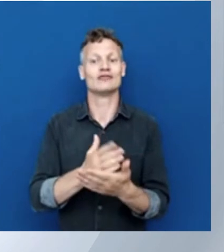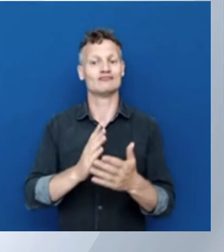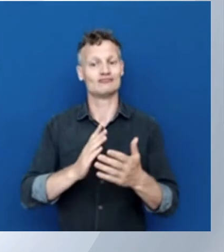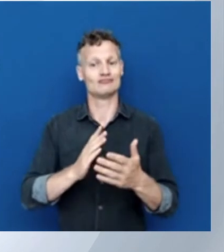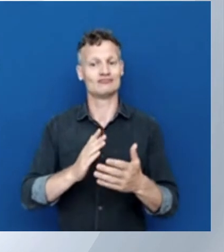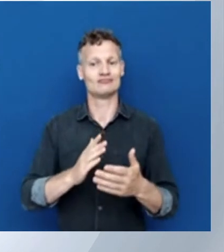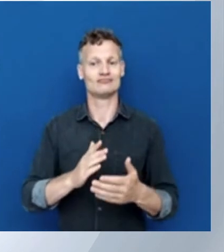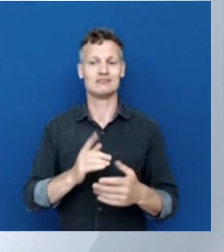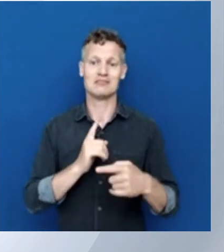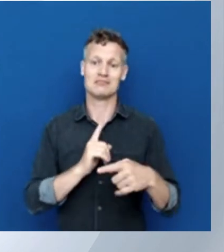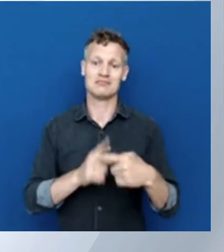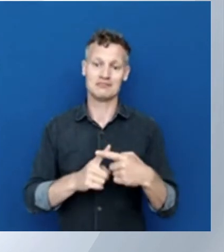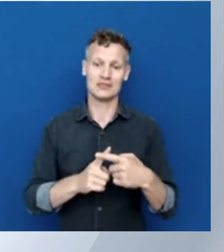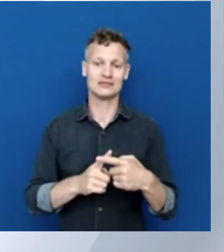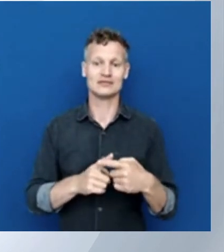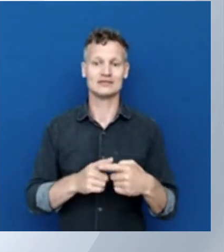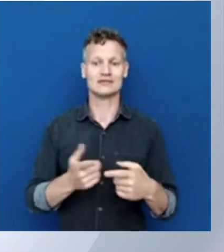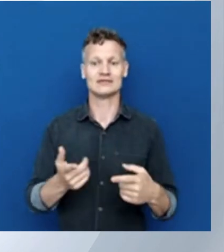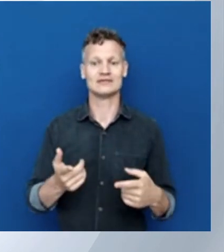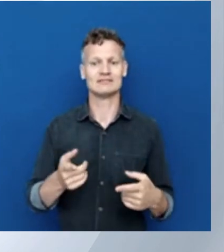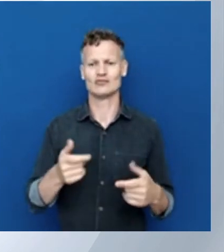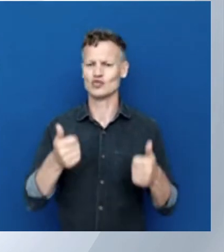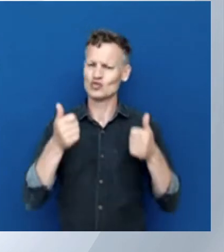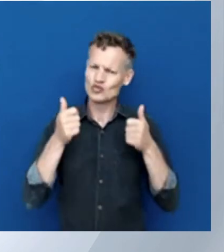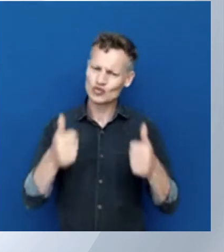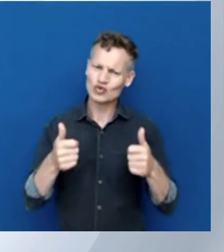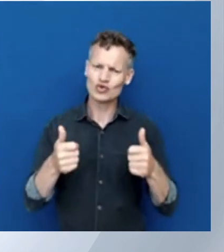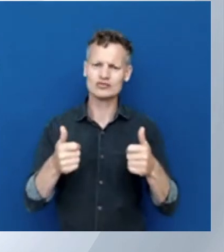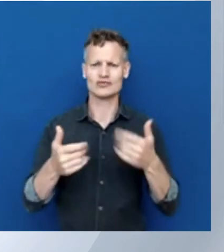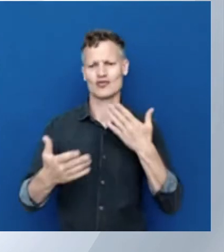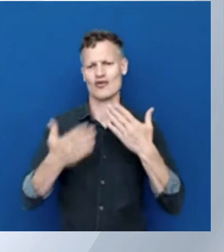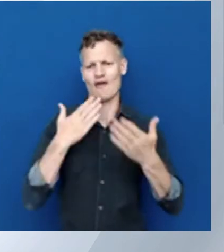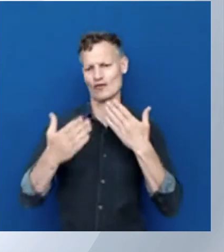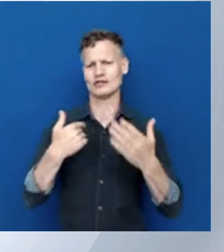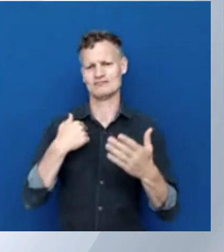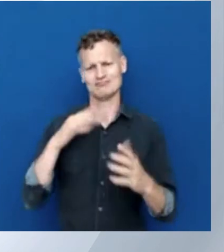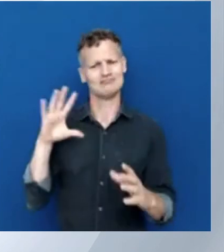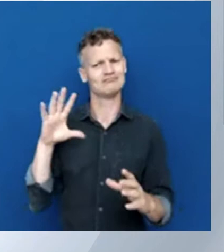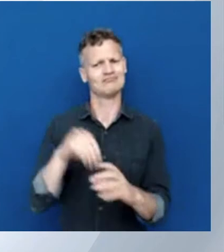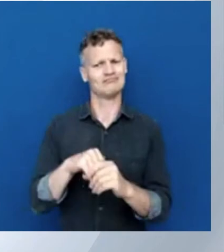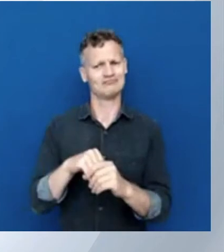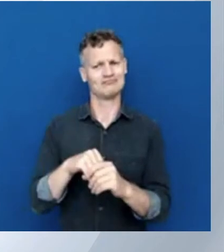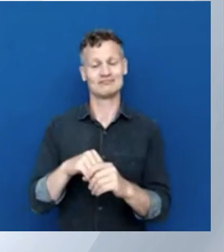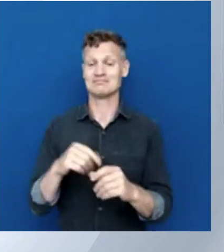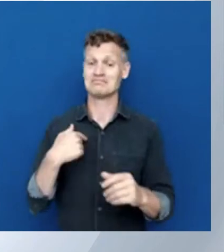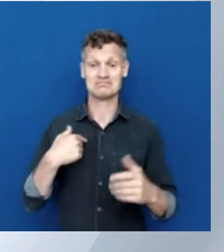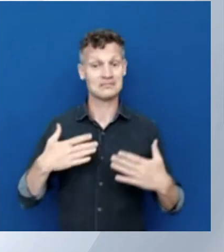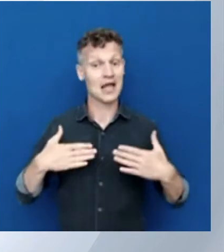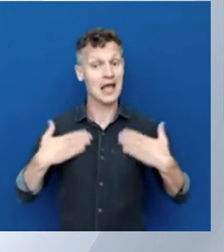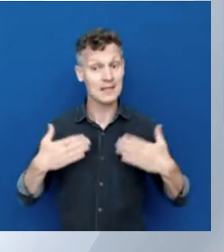her team for the excellent conference that I've been a part on. And I'm willing to take your questions.